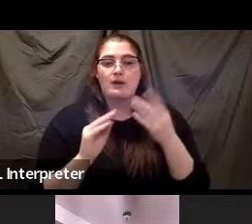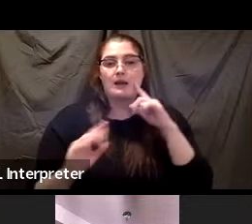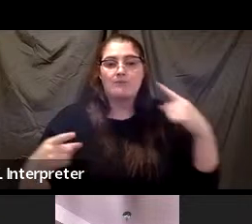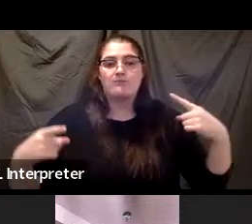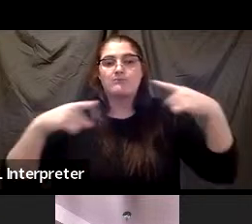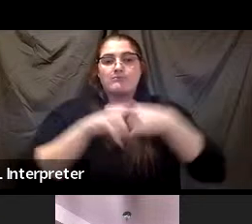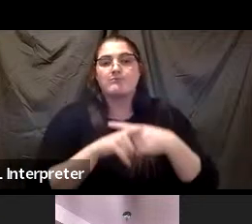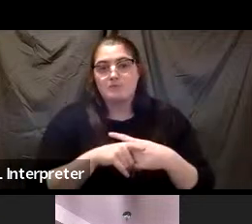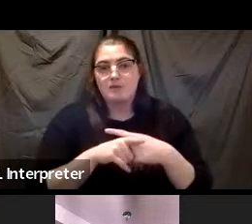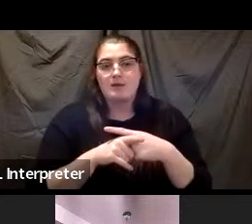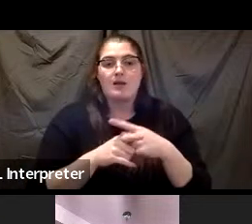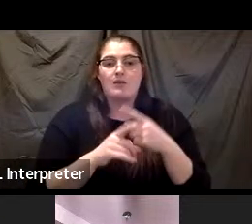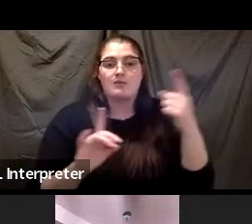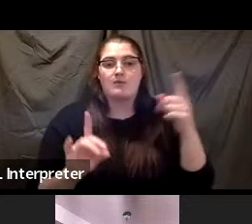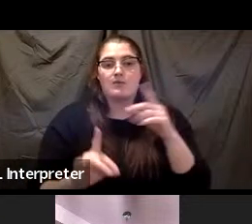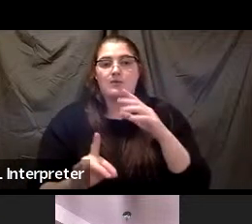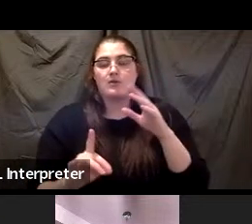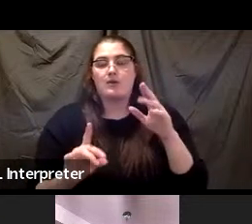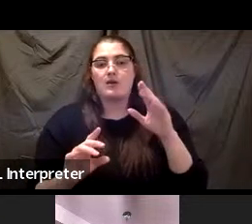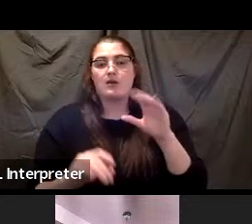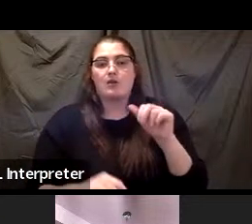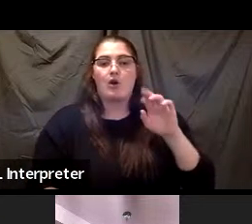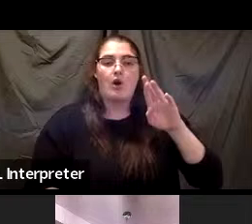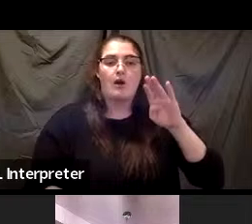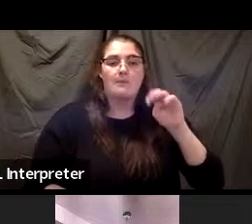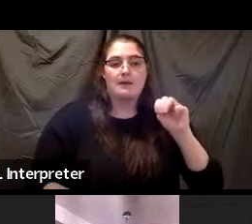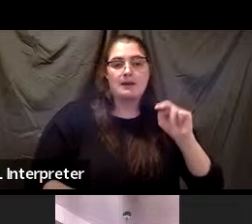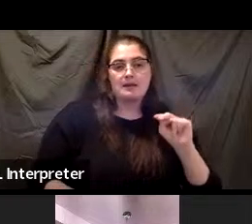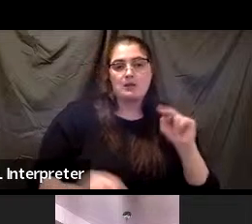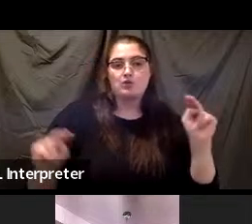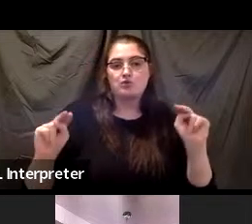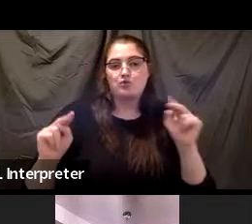So Councilmember Parker signed